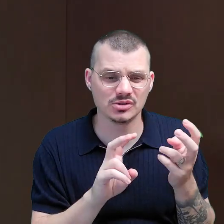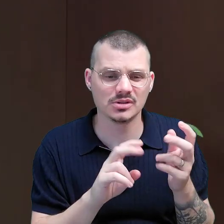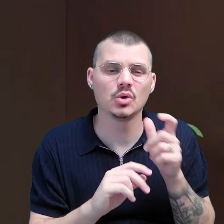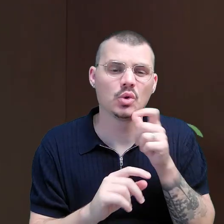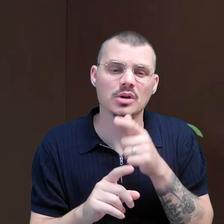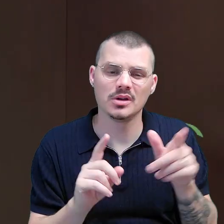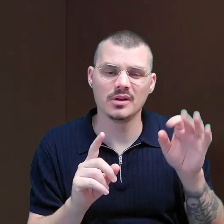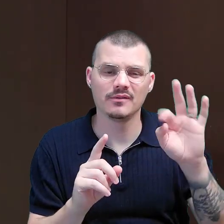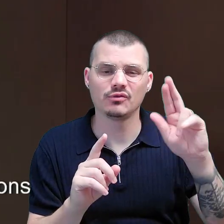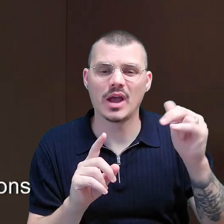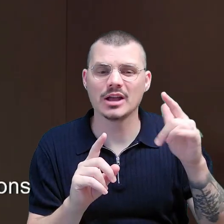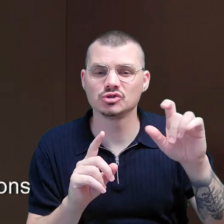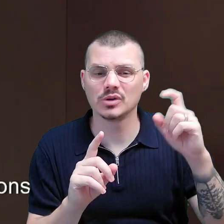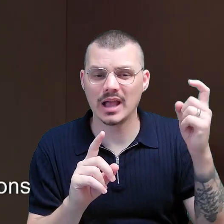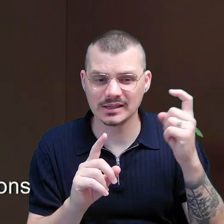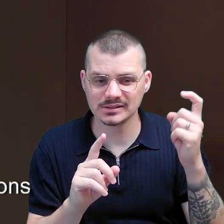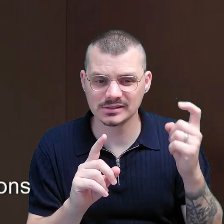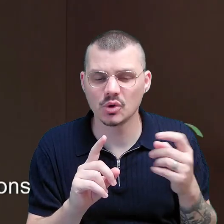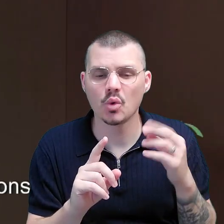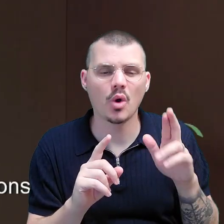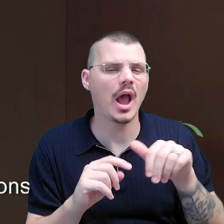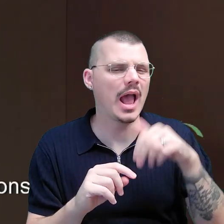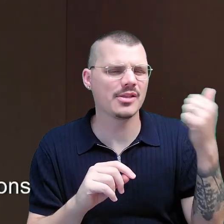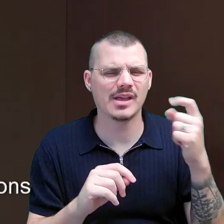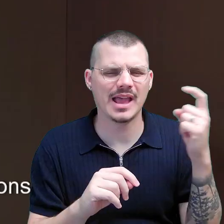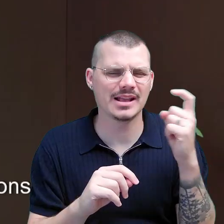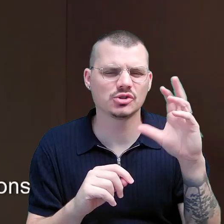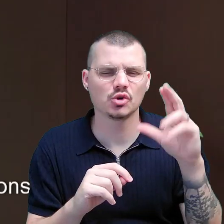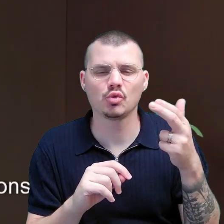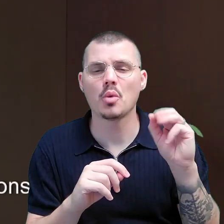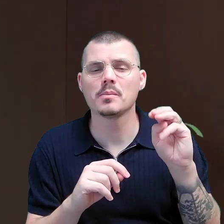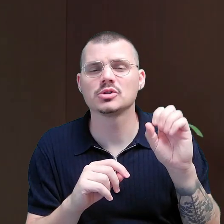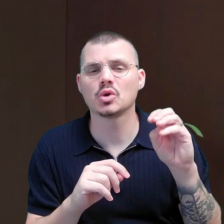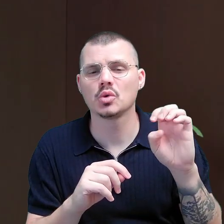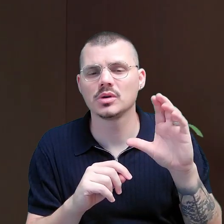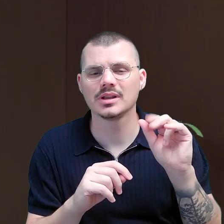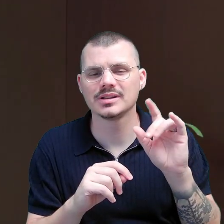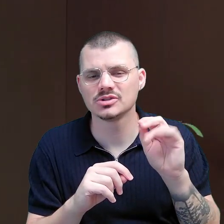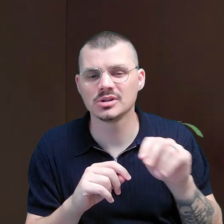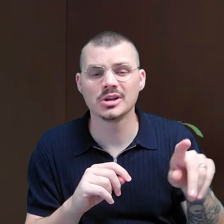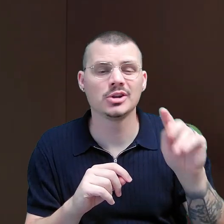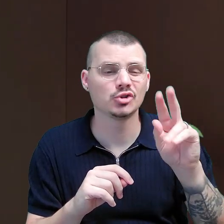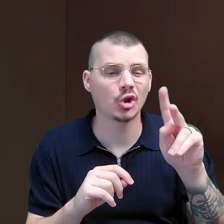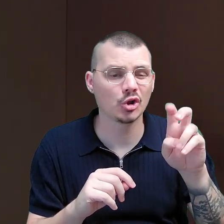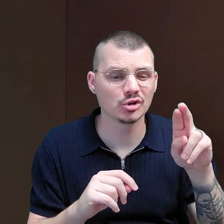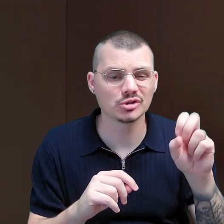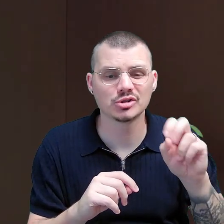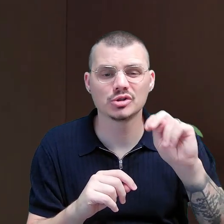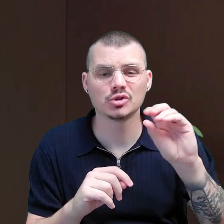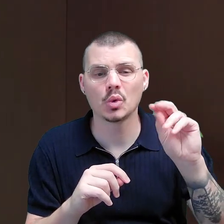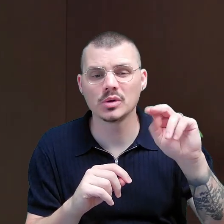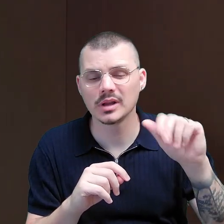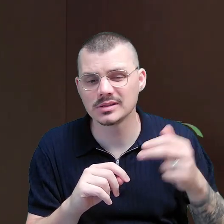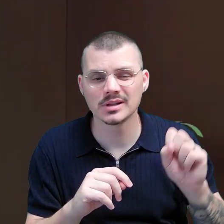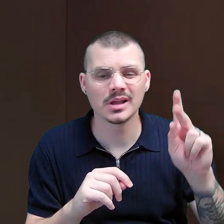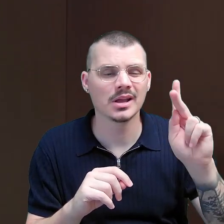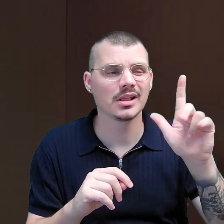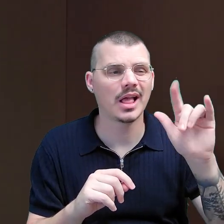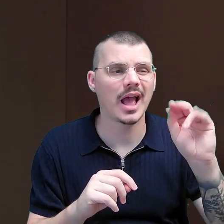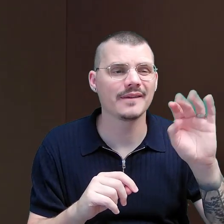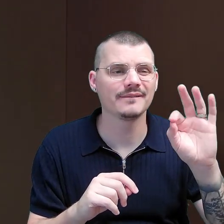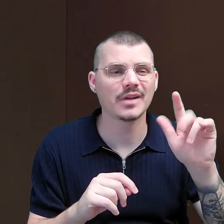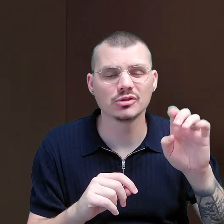with Fragile X, people with other X chromosome conditions, Turners, Noonans, Klinefelters, people